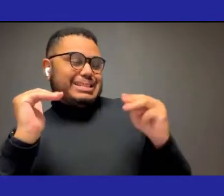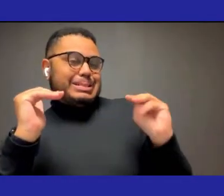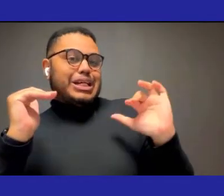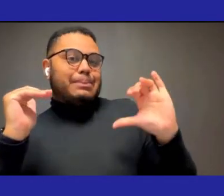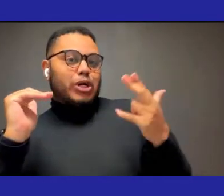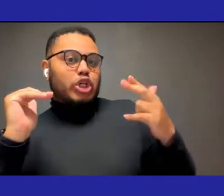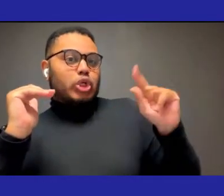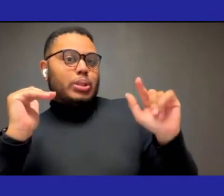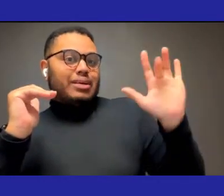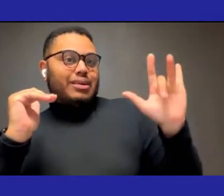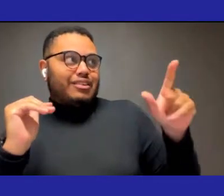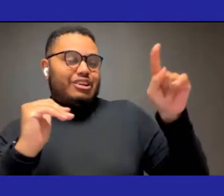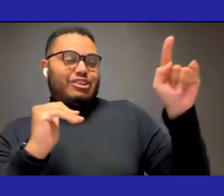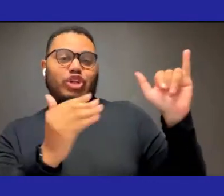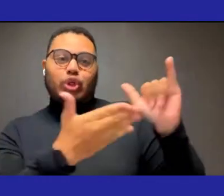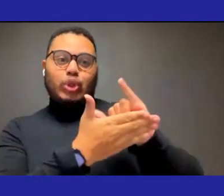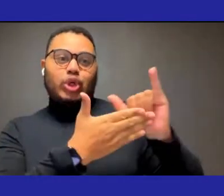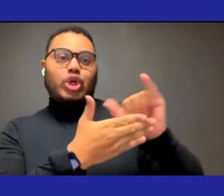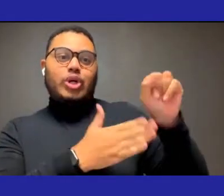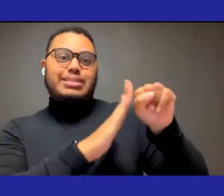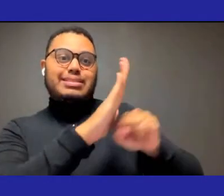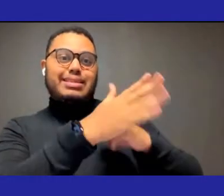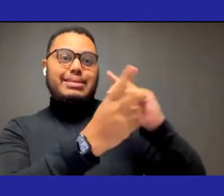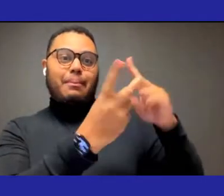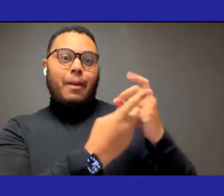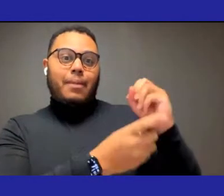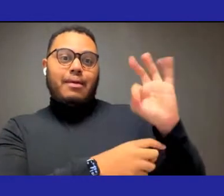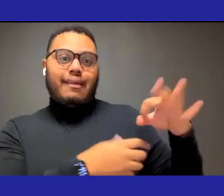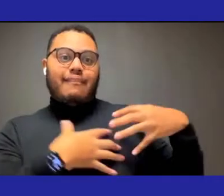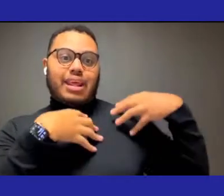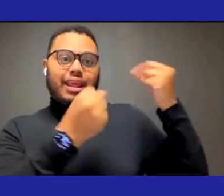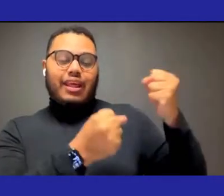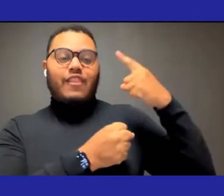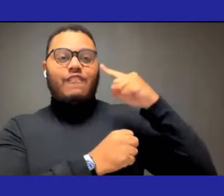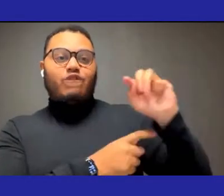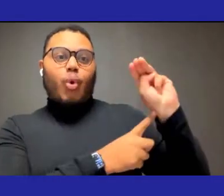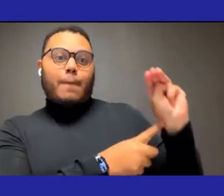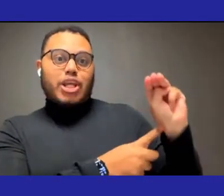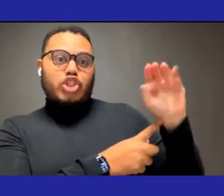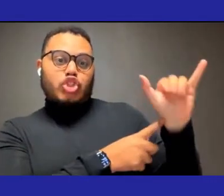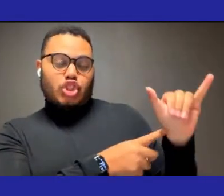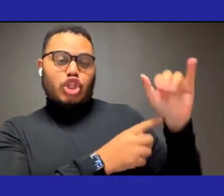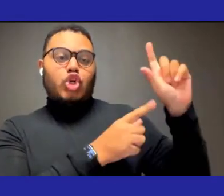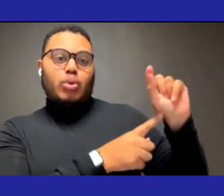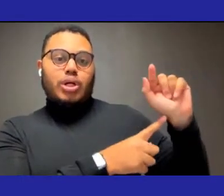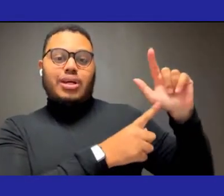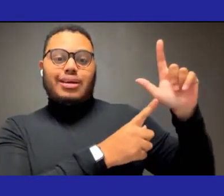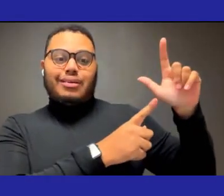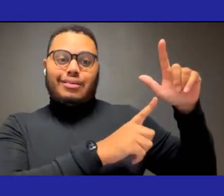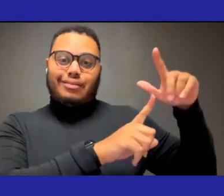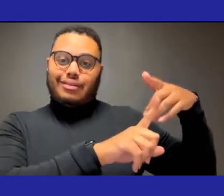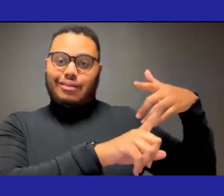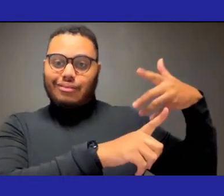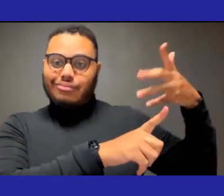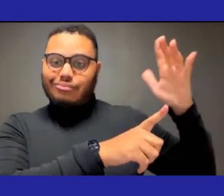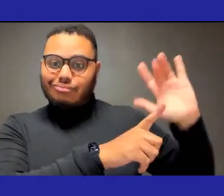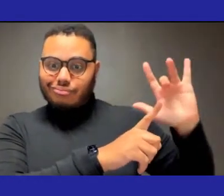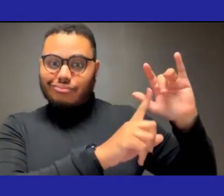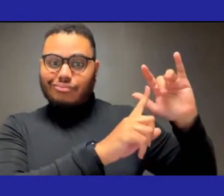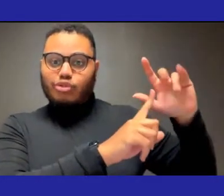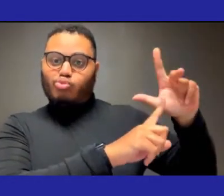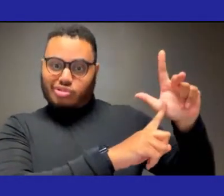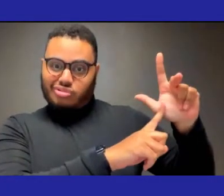New York State Department of Health for measurement year 2023, we are now at tier 1, one of only 3